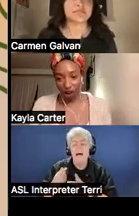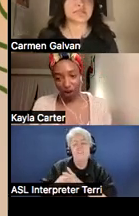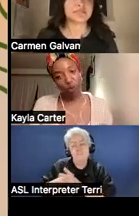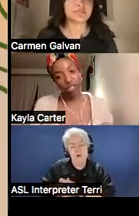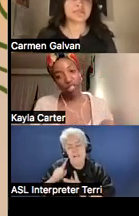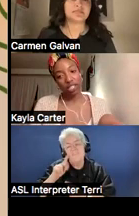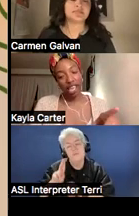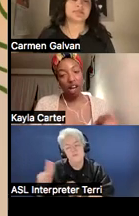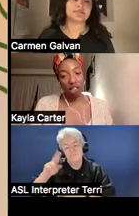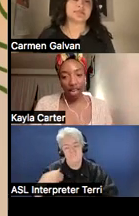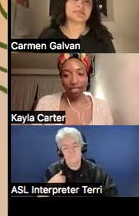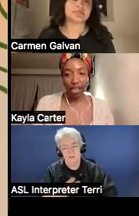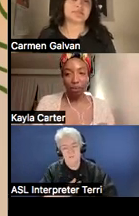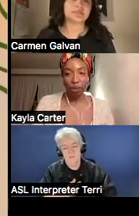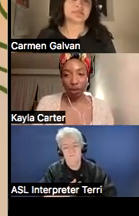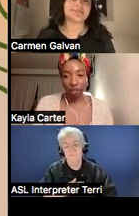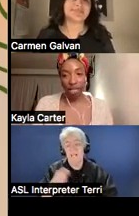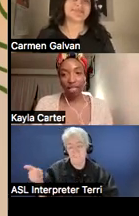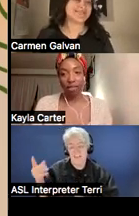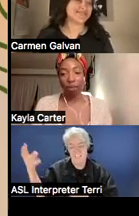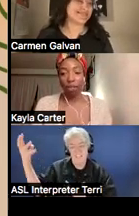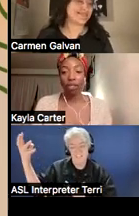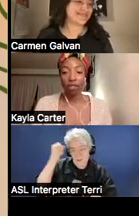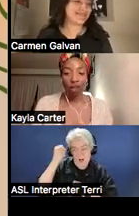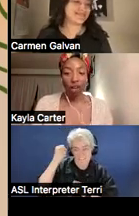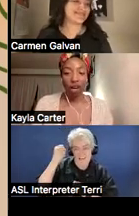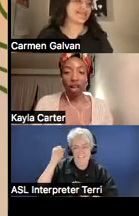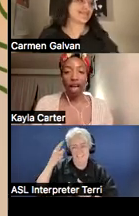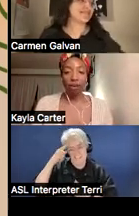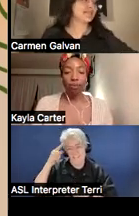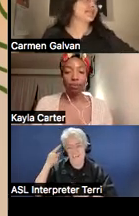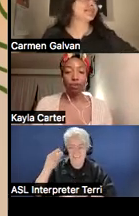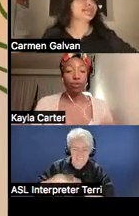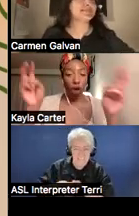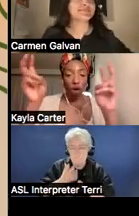of Toronto, which is a colonizing imperialist billion-dollar